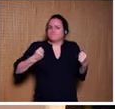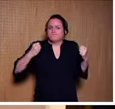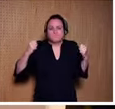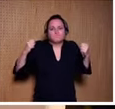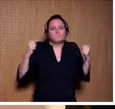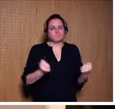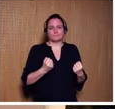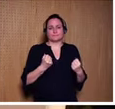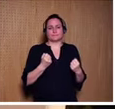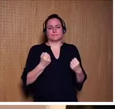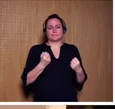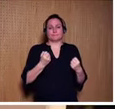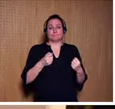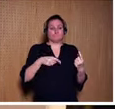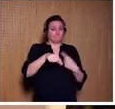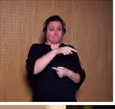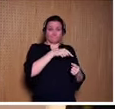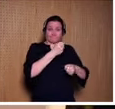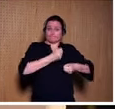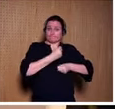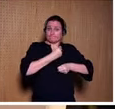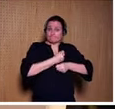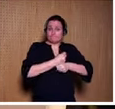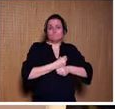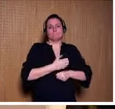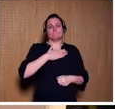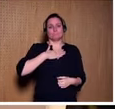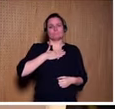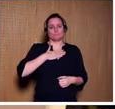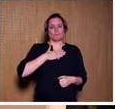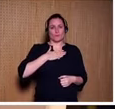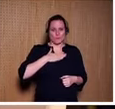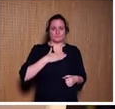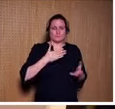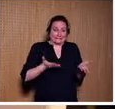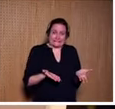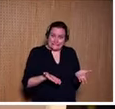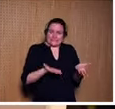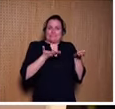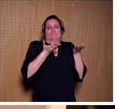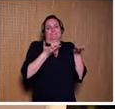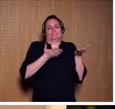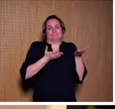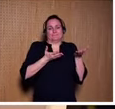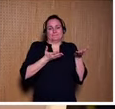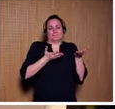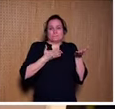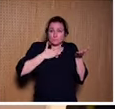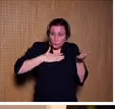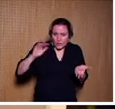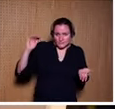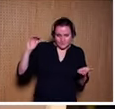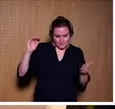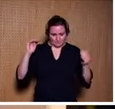ensure that our work on this is not deprioritized. And I'm proud to be sitting here